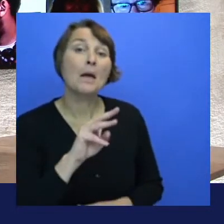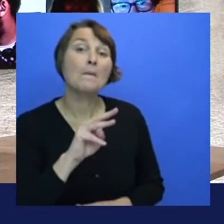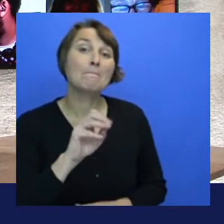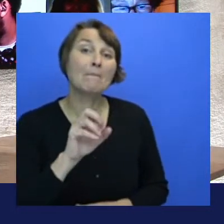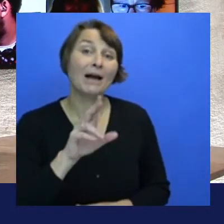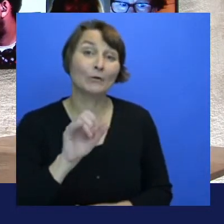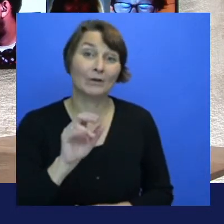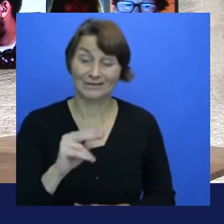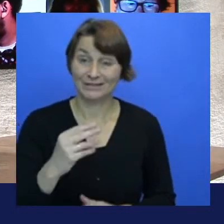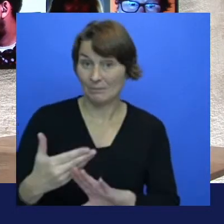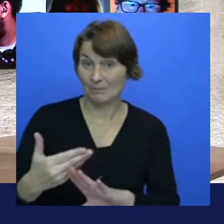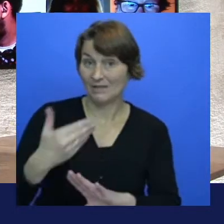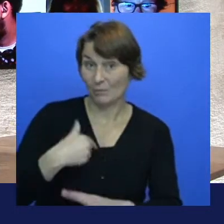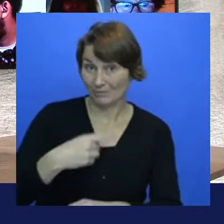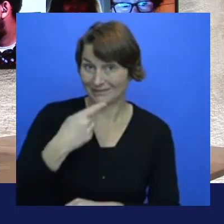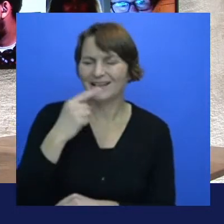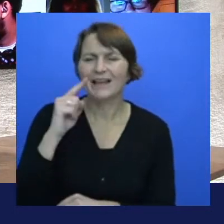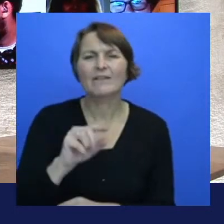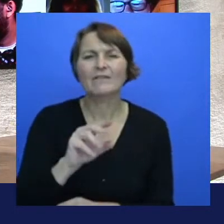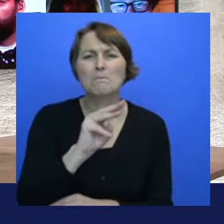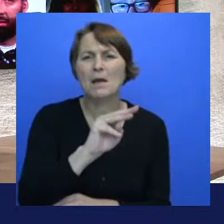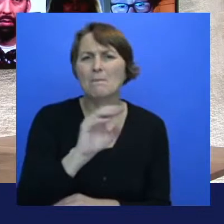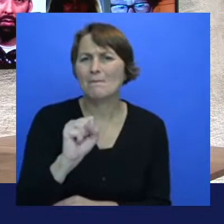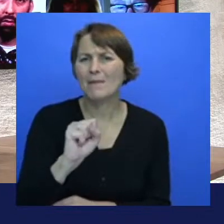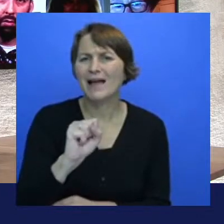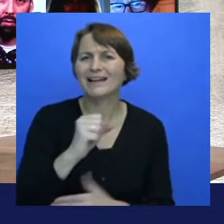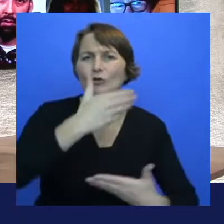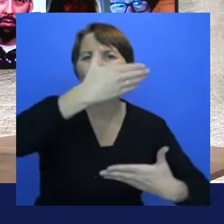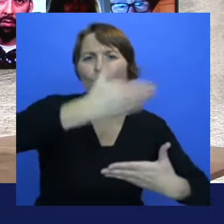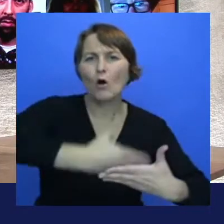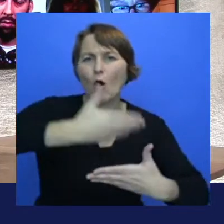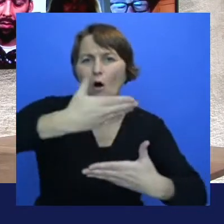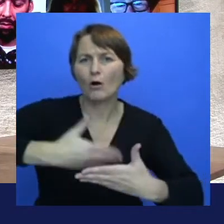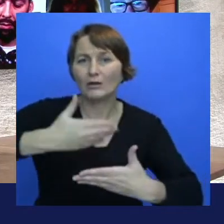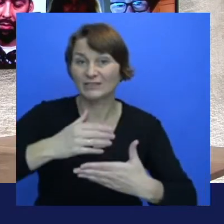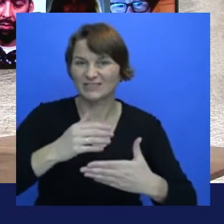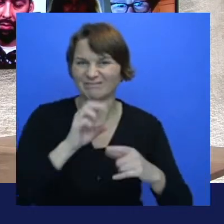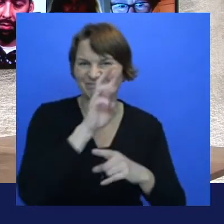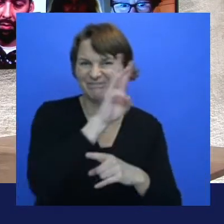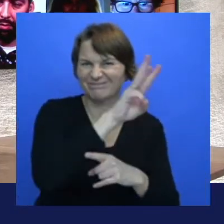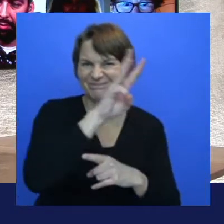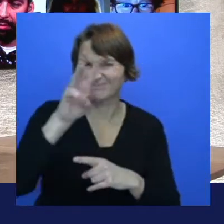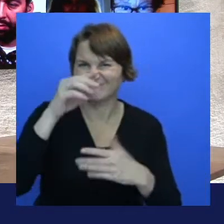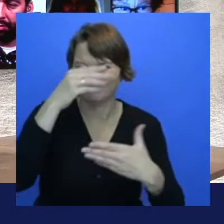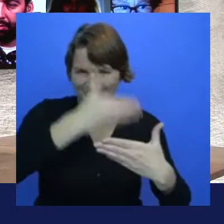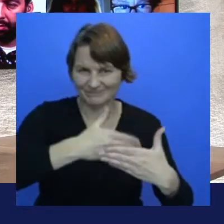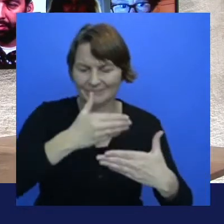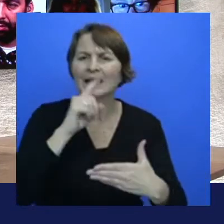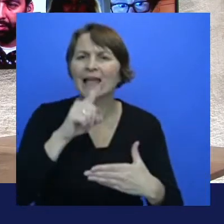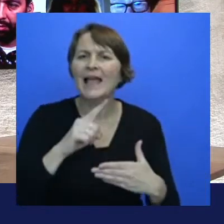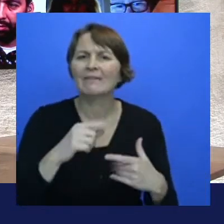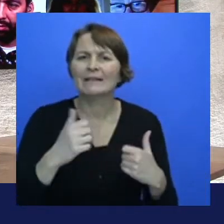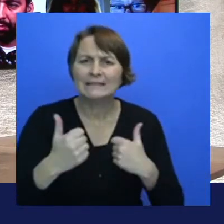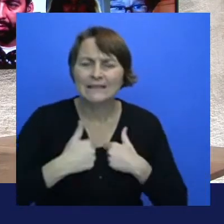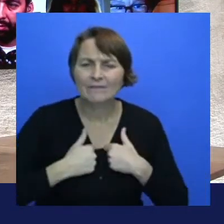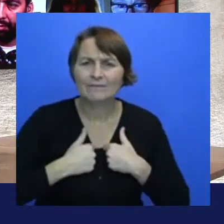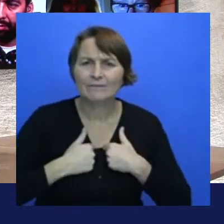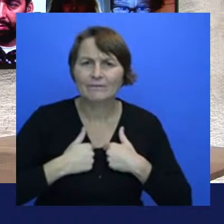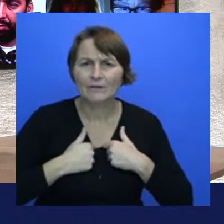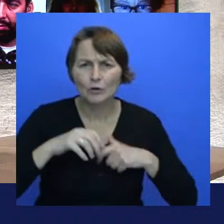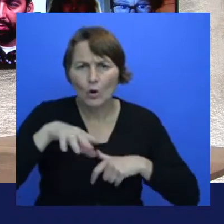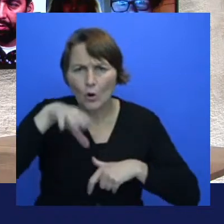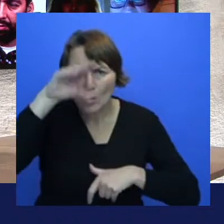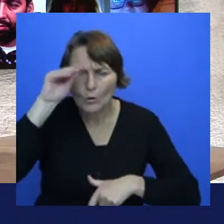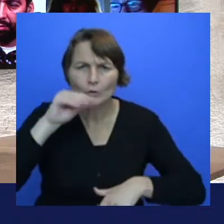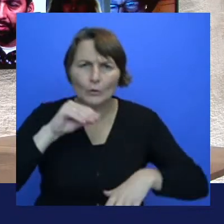on Microsoft Docs, you have all kind of exercises you can start with. And also on Microsoft Learn, you get actually also the